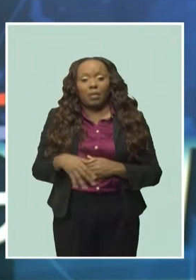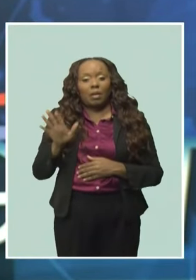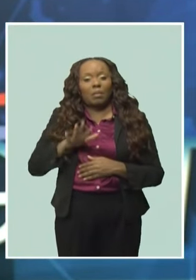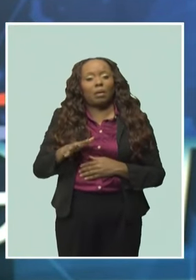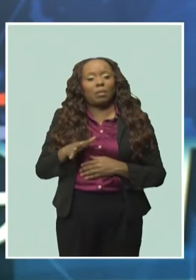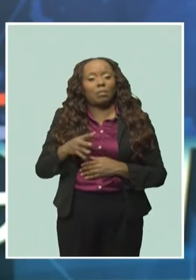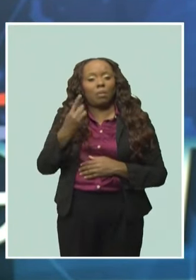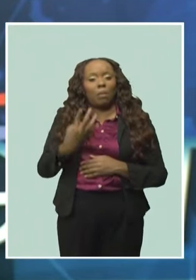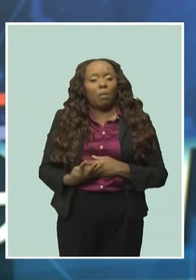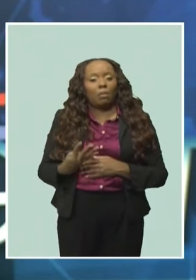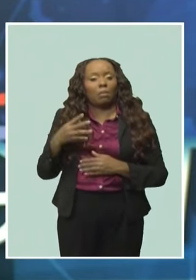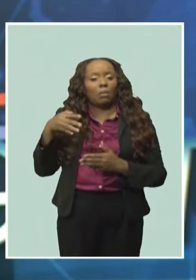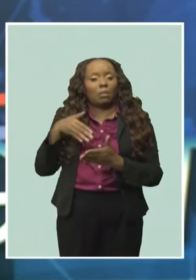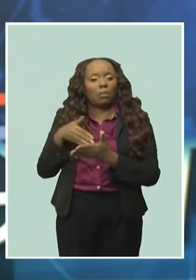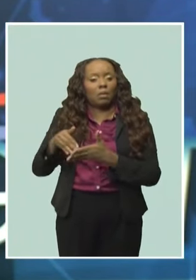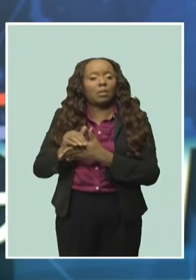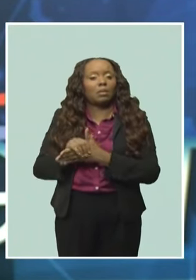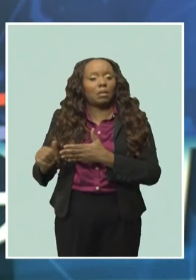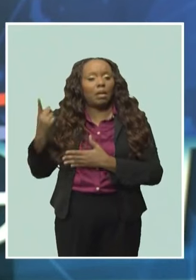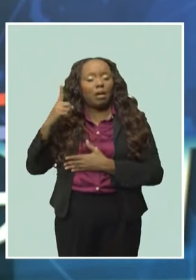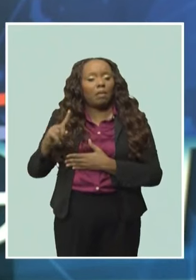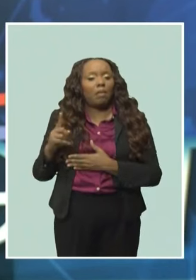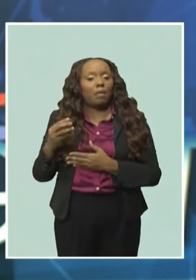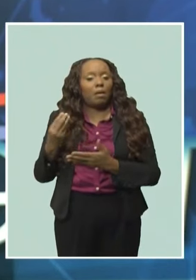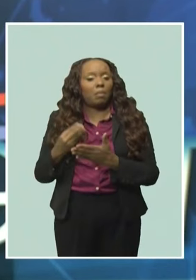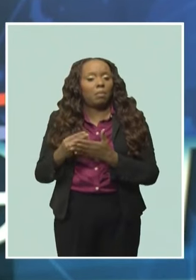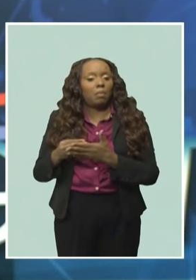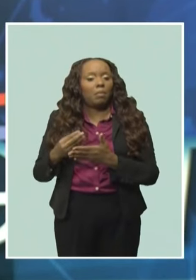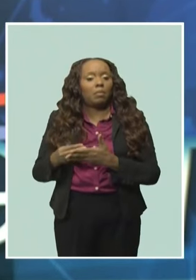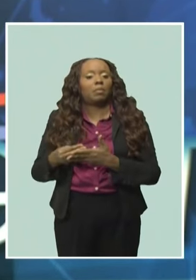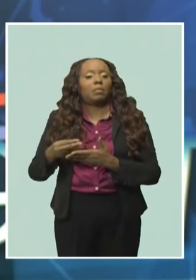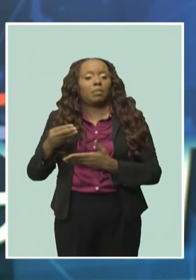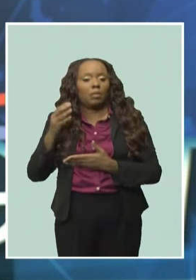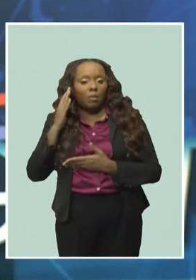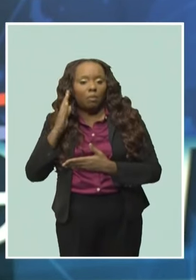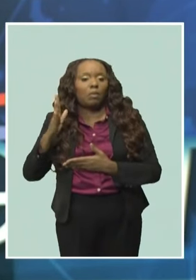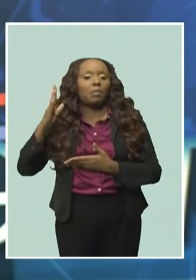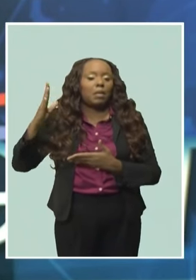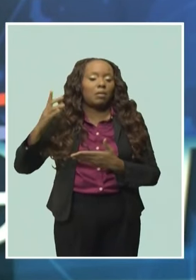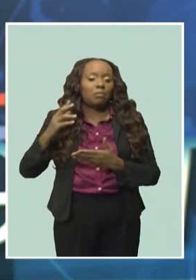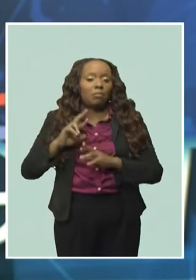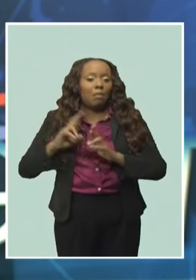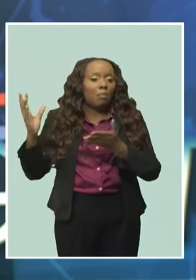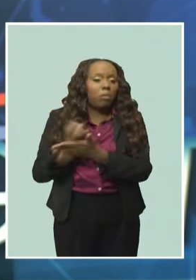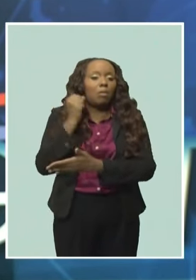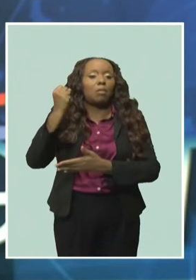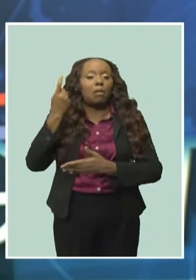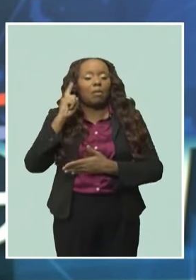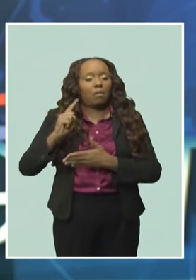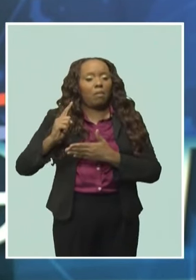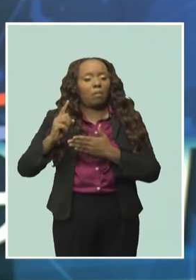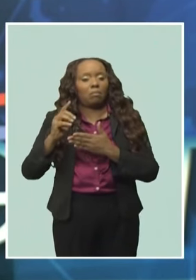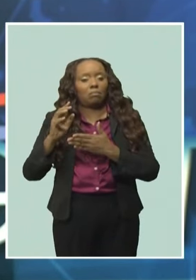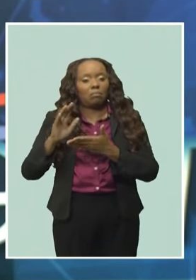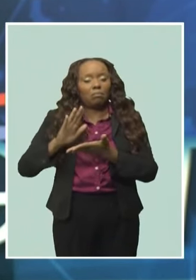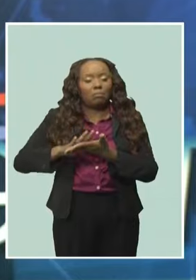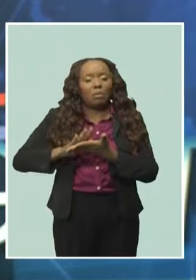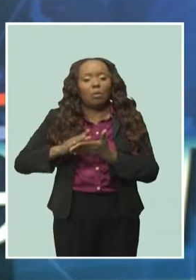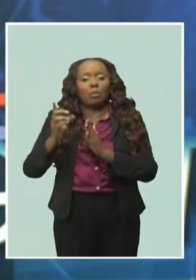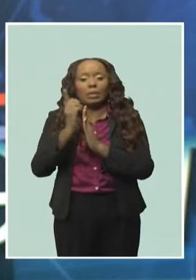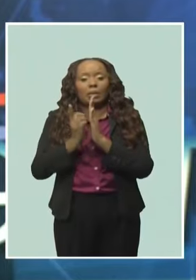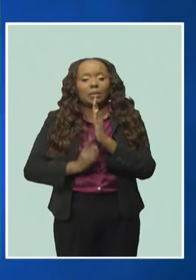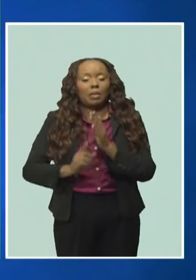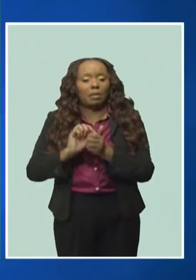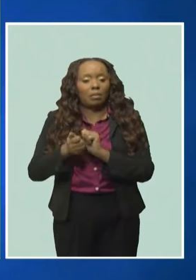quarter of $1 million in prize money is up for grabs in government's modern school infrastructure design competition. The